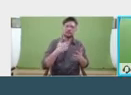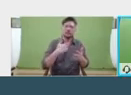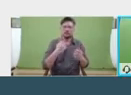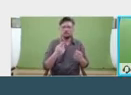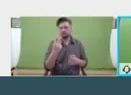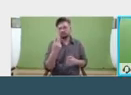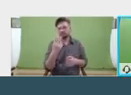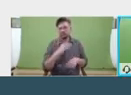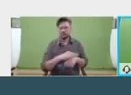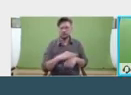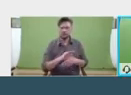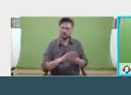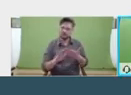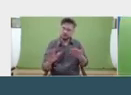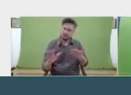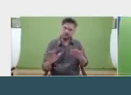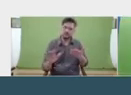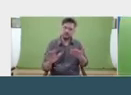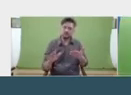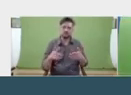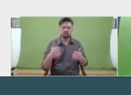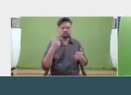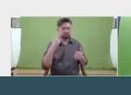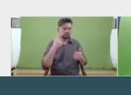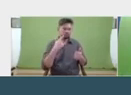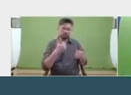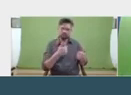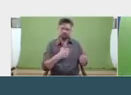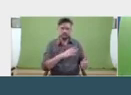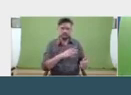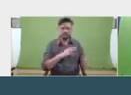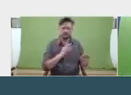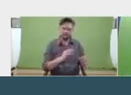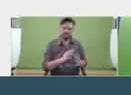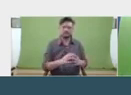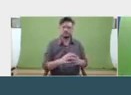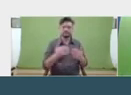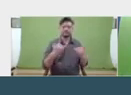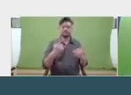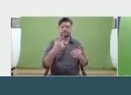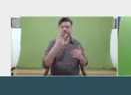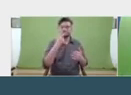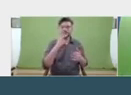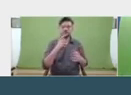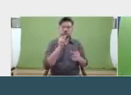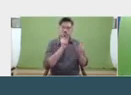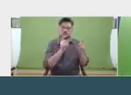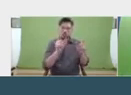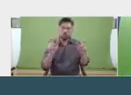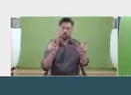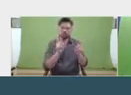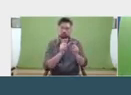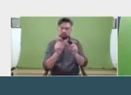okay okay okay yeah so uh word order like word order is another very important